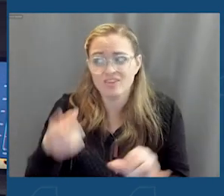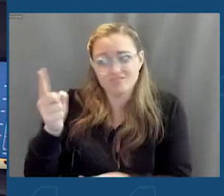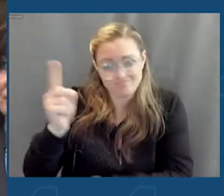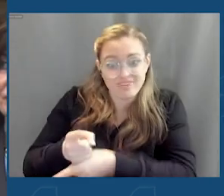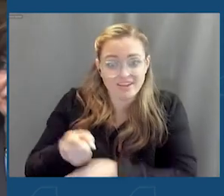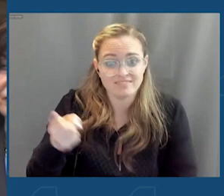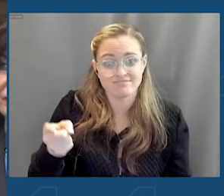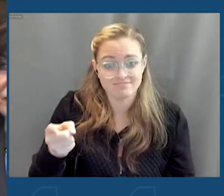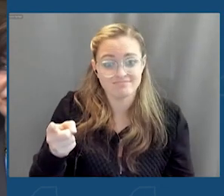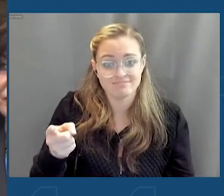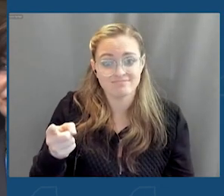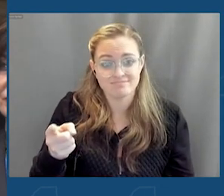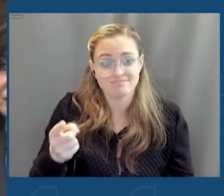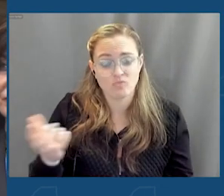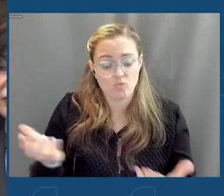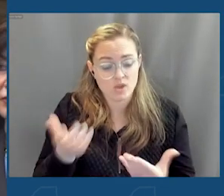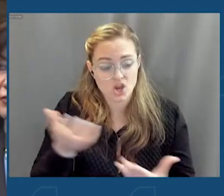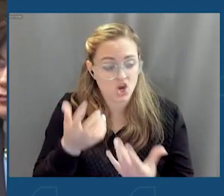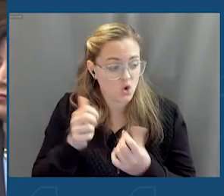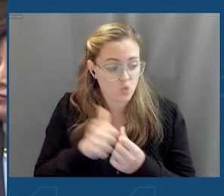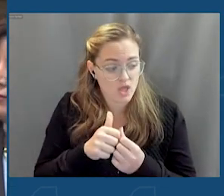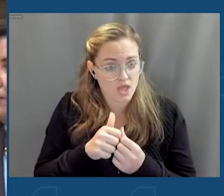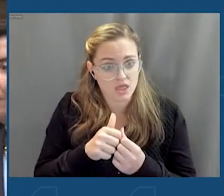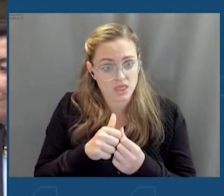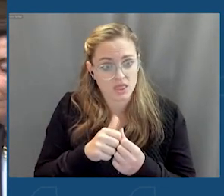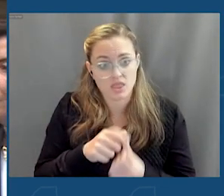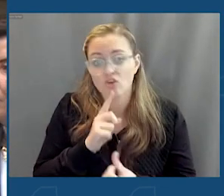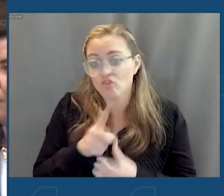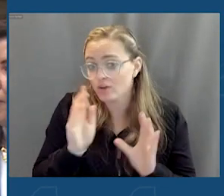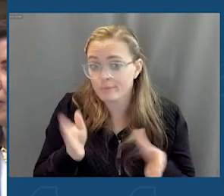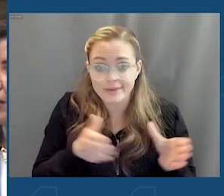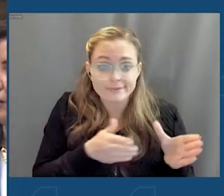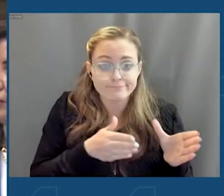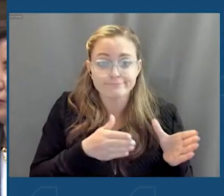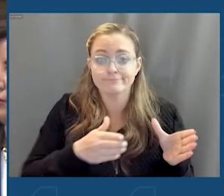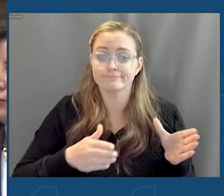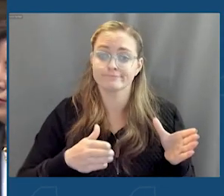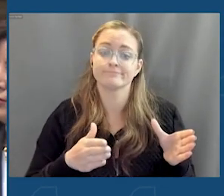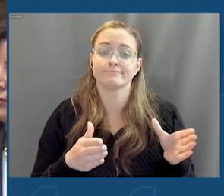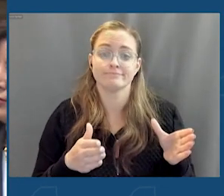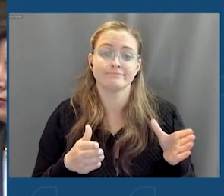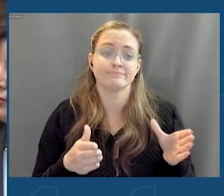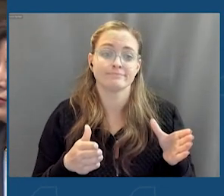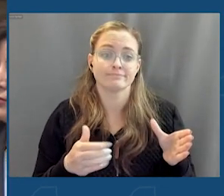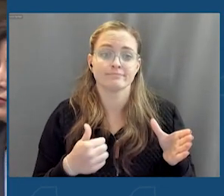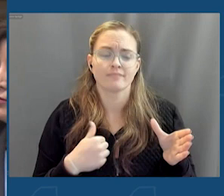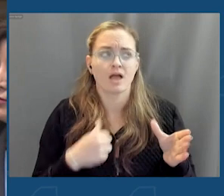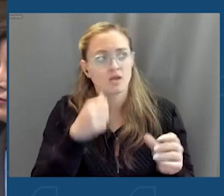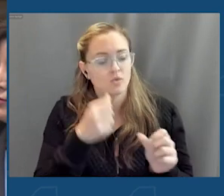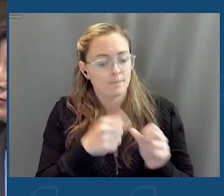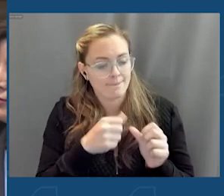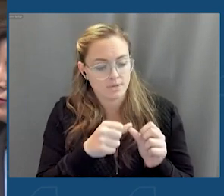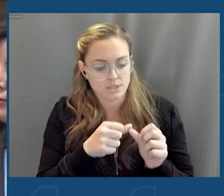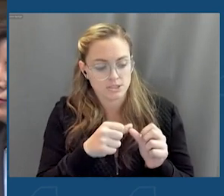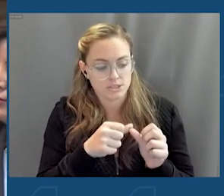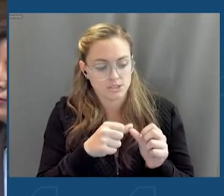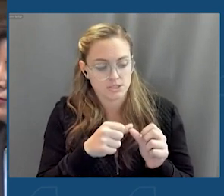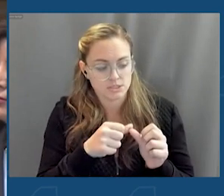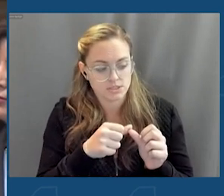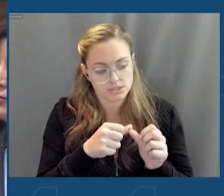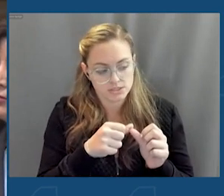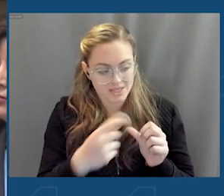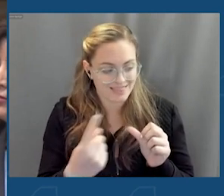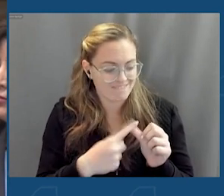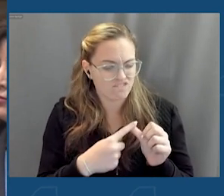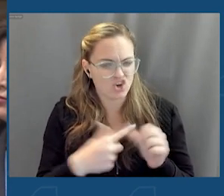here with a real plan. And I remember the first